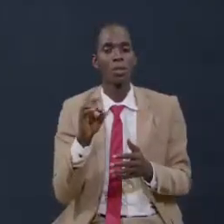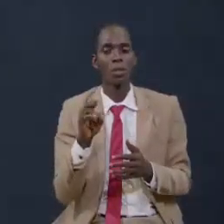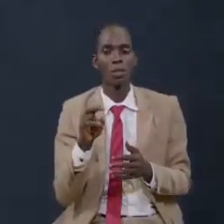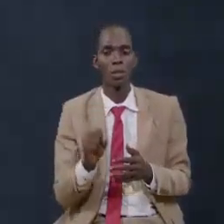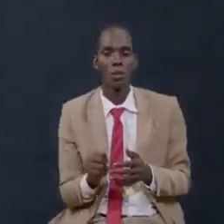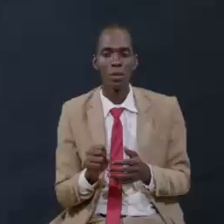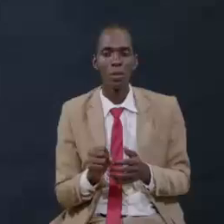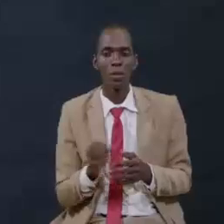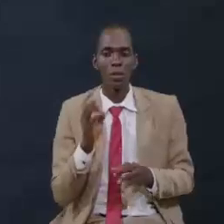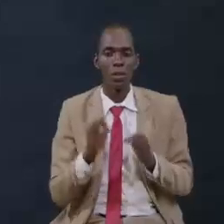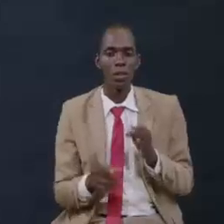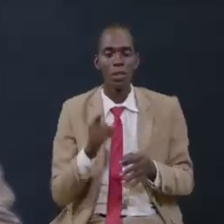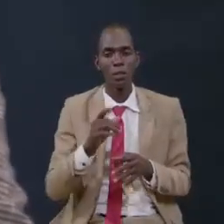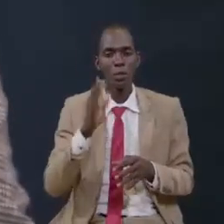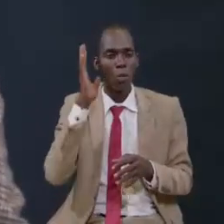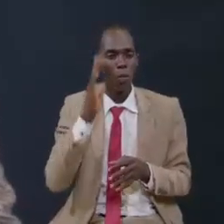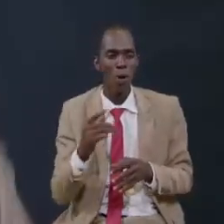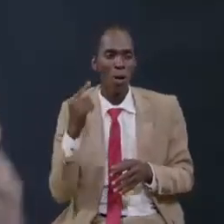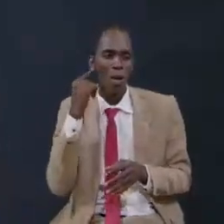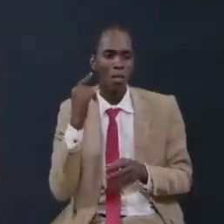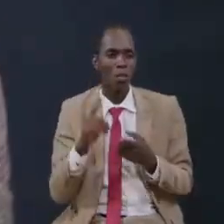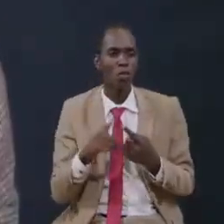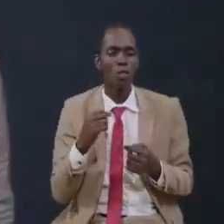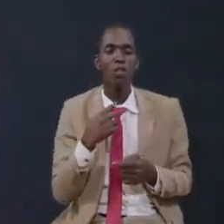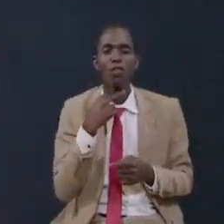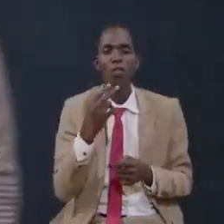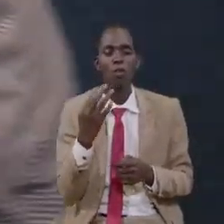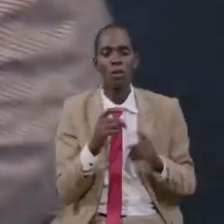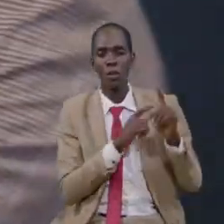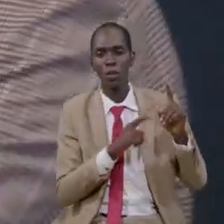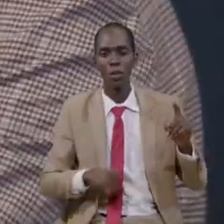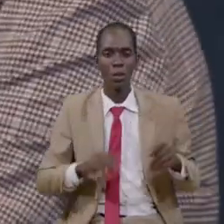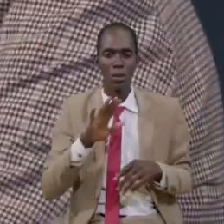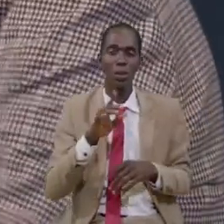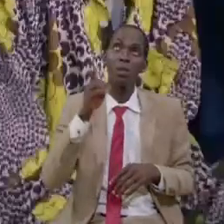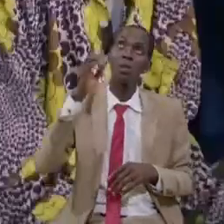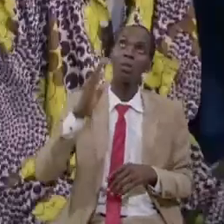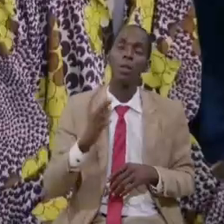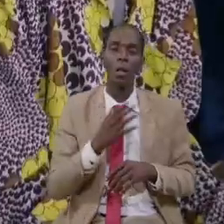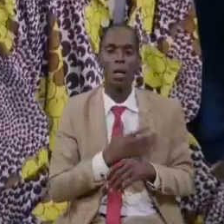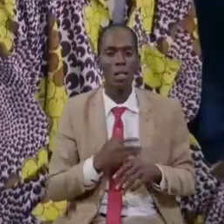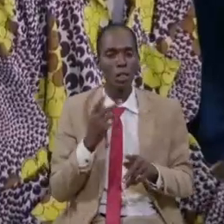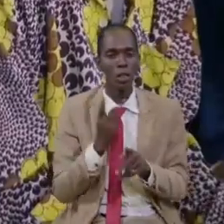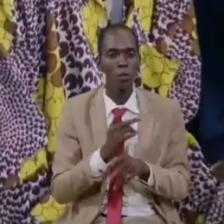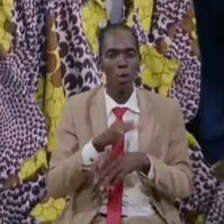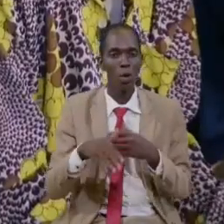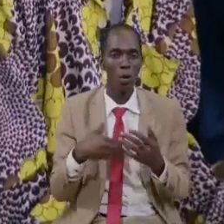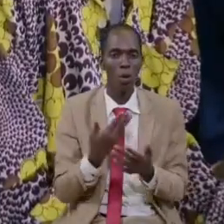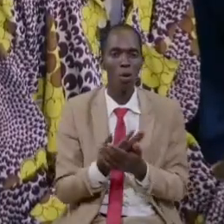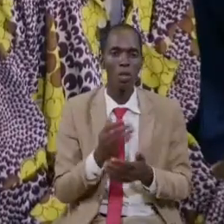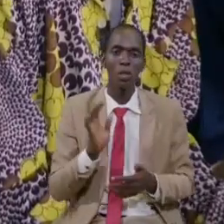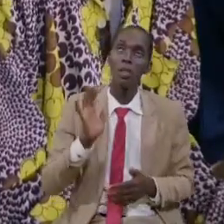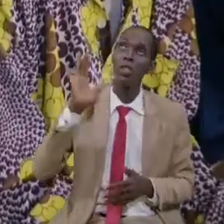the voice of the Lord your God and keep all his commandments, it says, I will